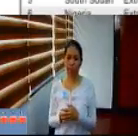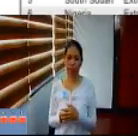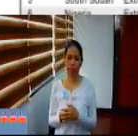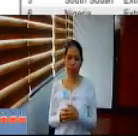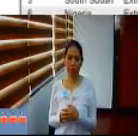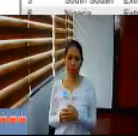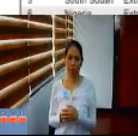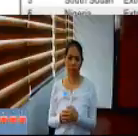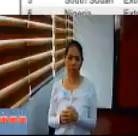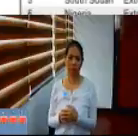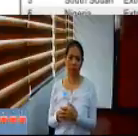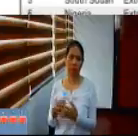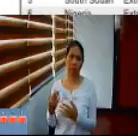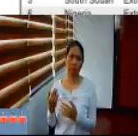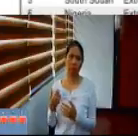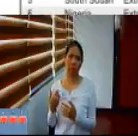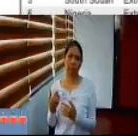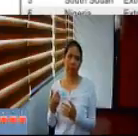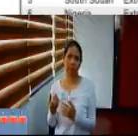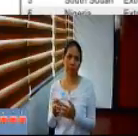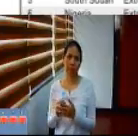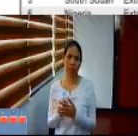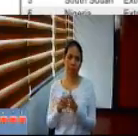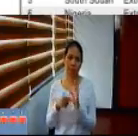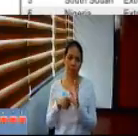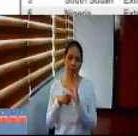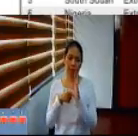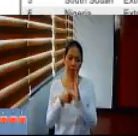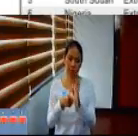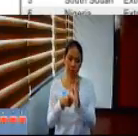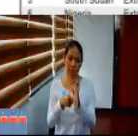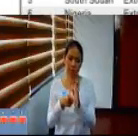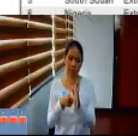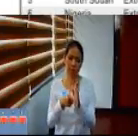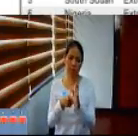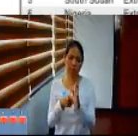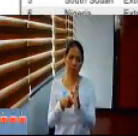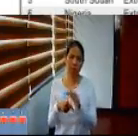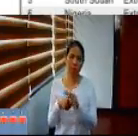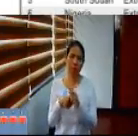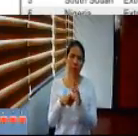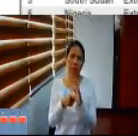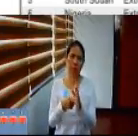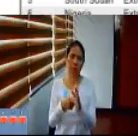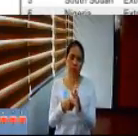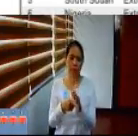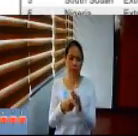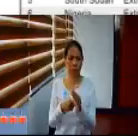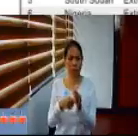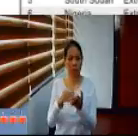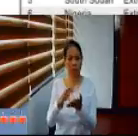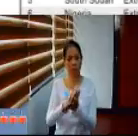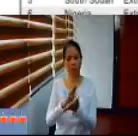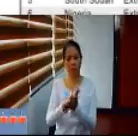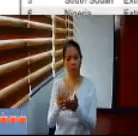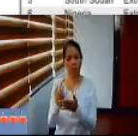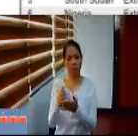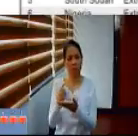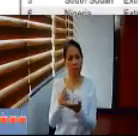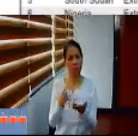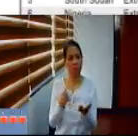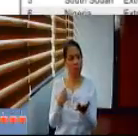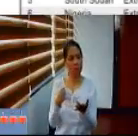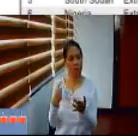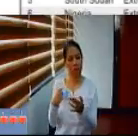this figure is just too small. It just shows you there that in the copies that you have, Your Honors, that this is a